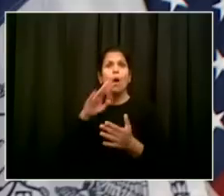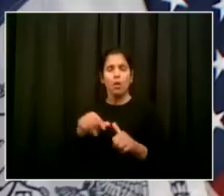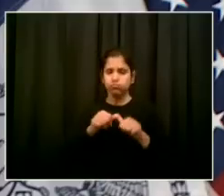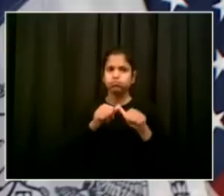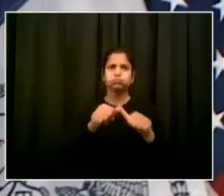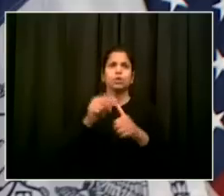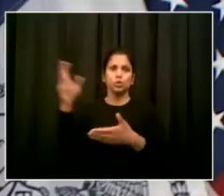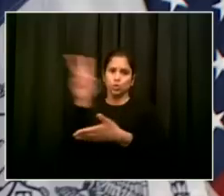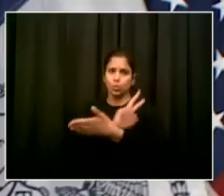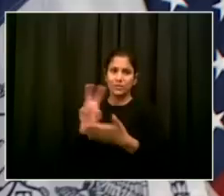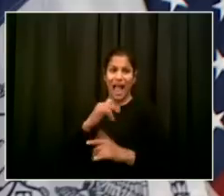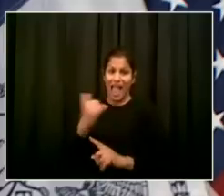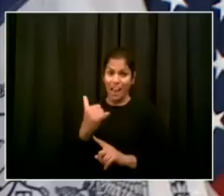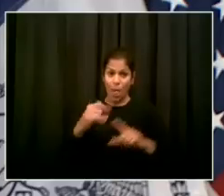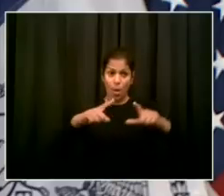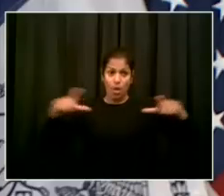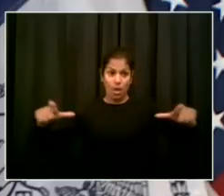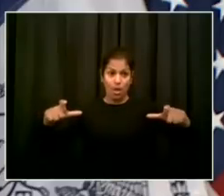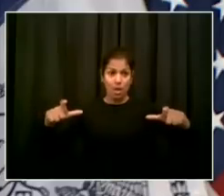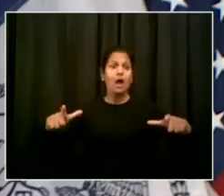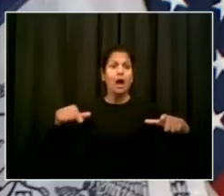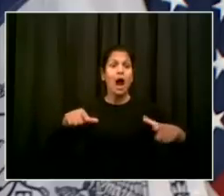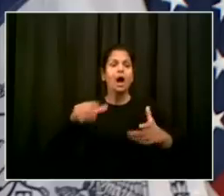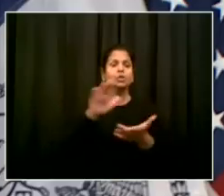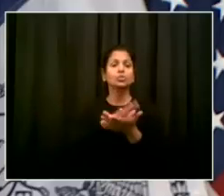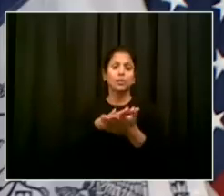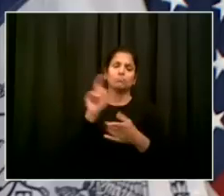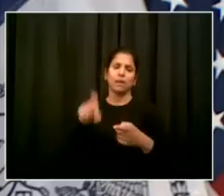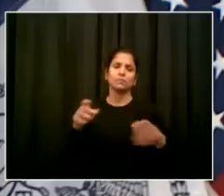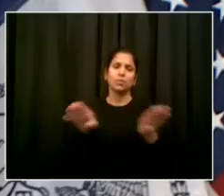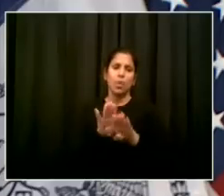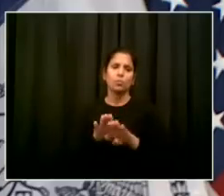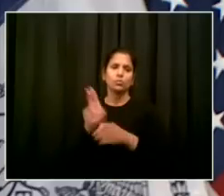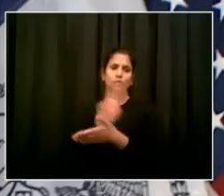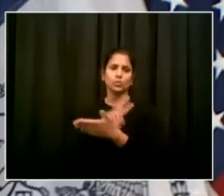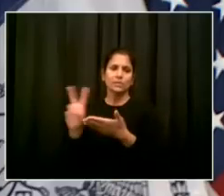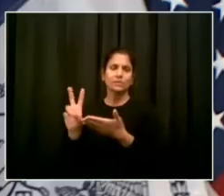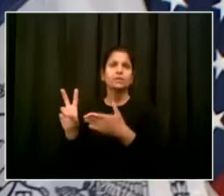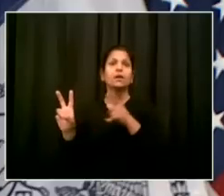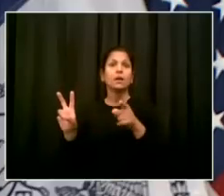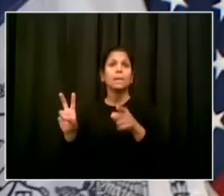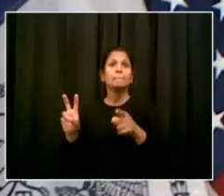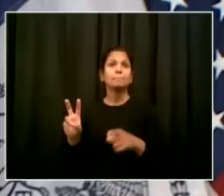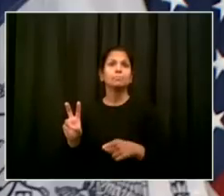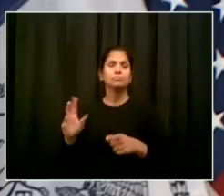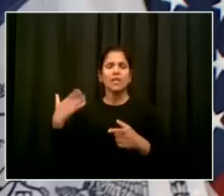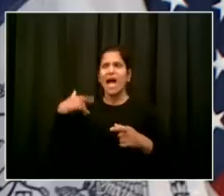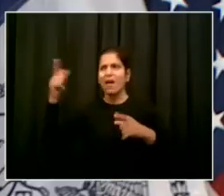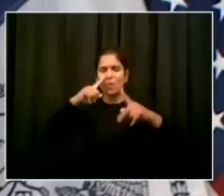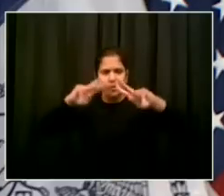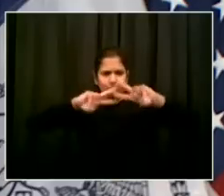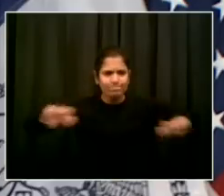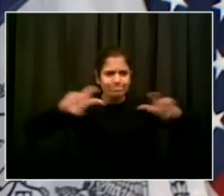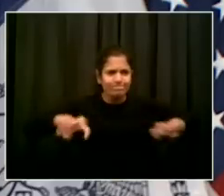point whether it makes sense to reopen them. Next up is Jen from the AP.